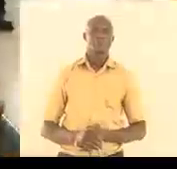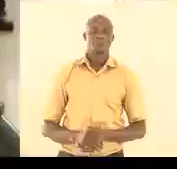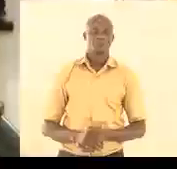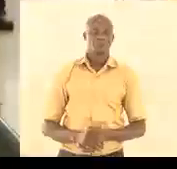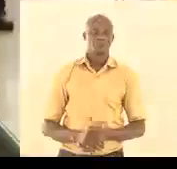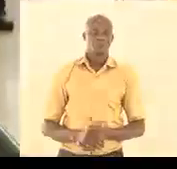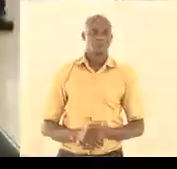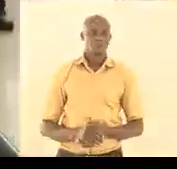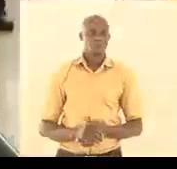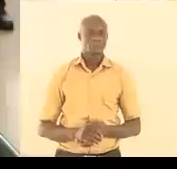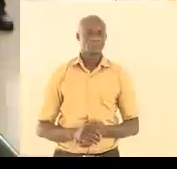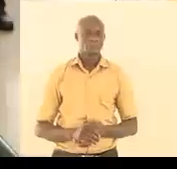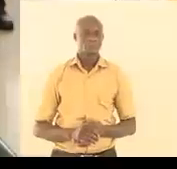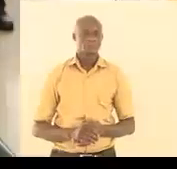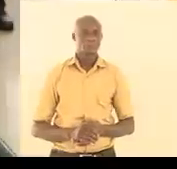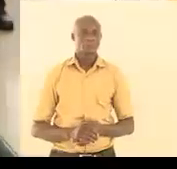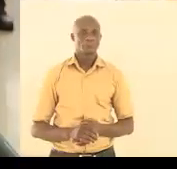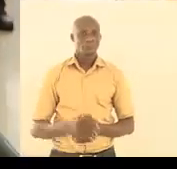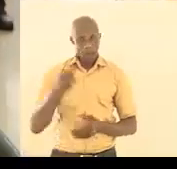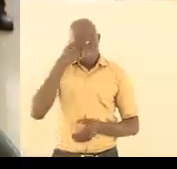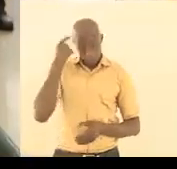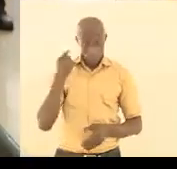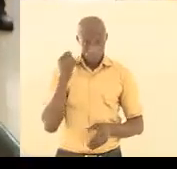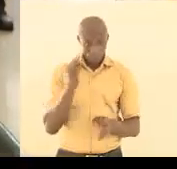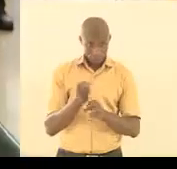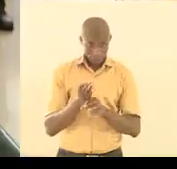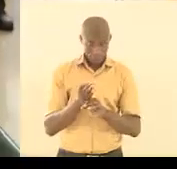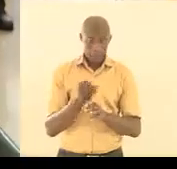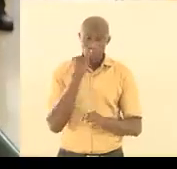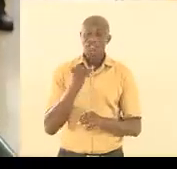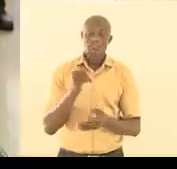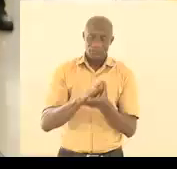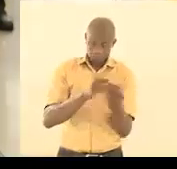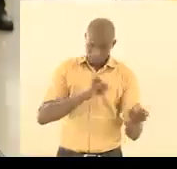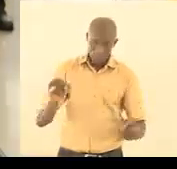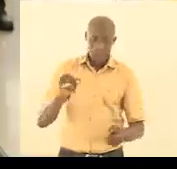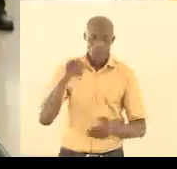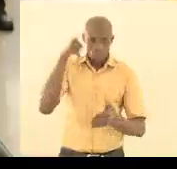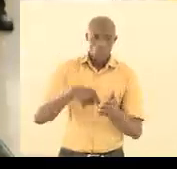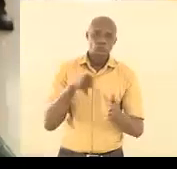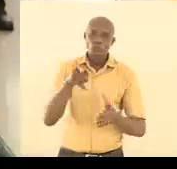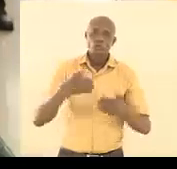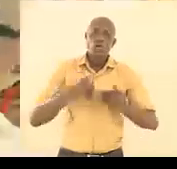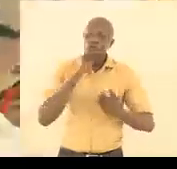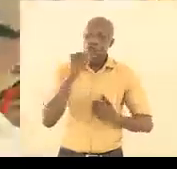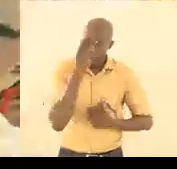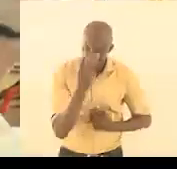Because St. Augustine said that faith is believing what you do not see.